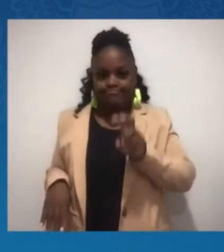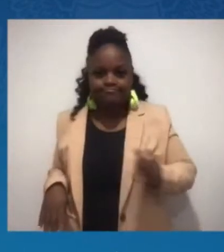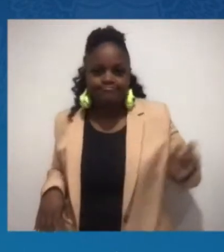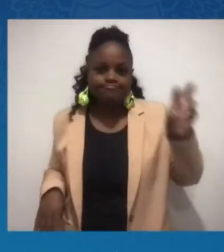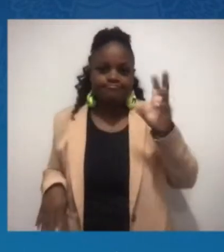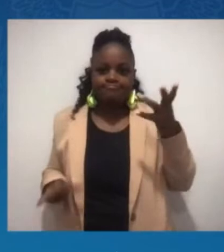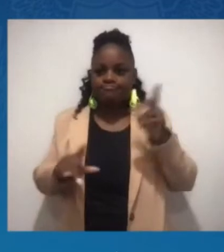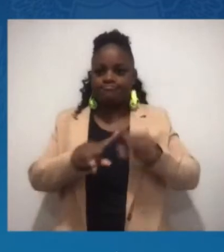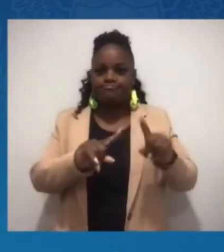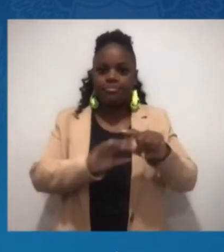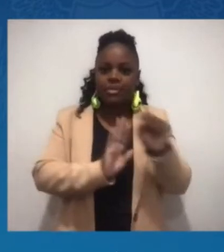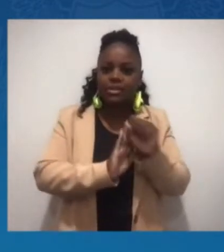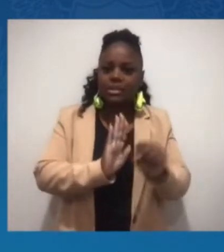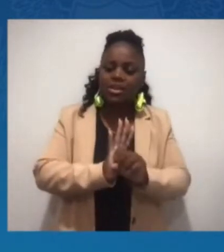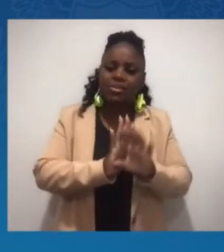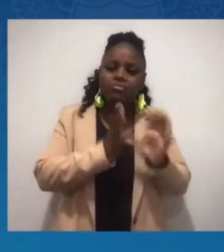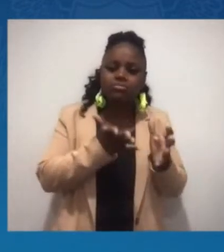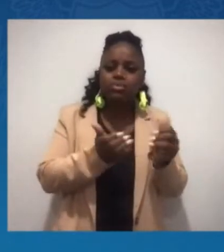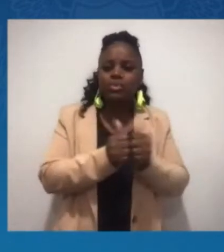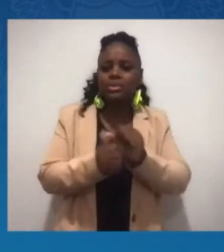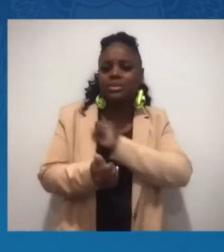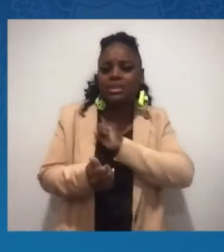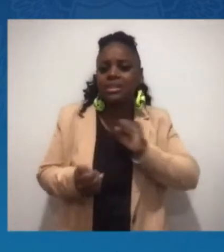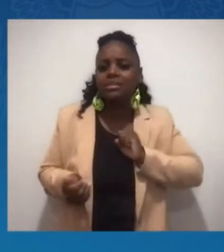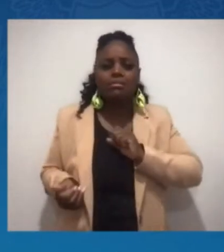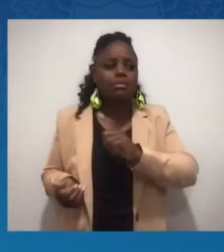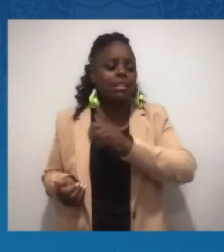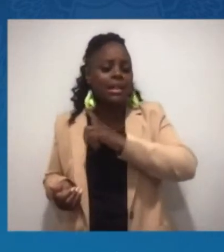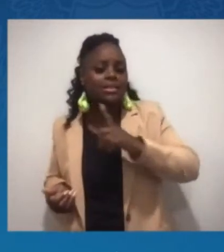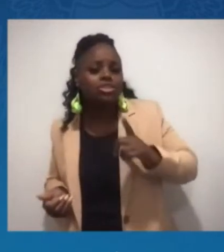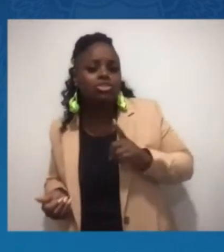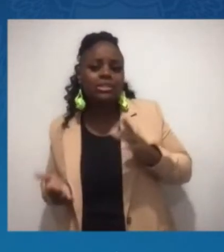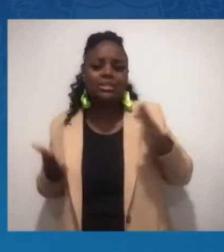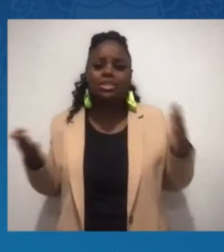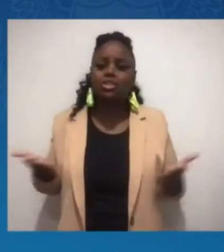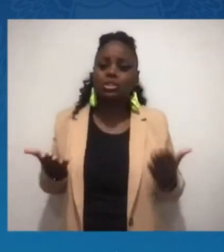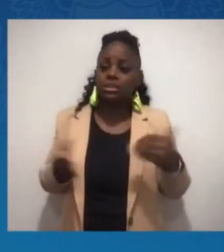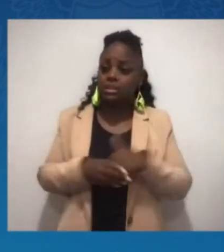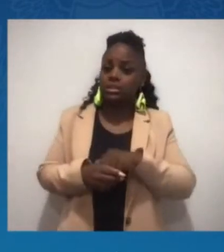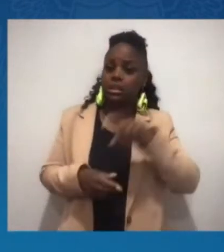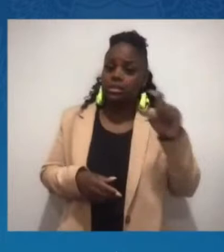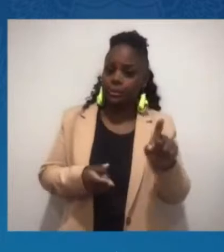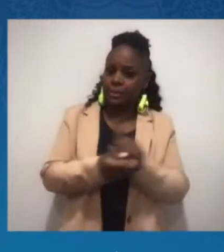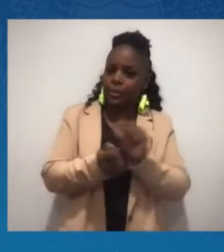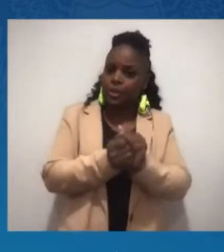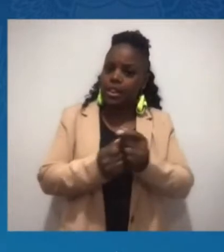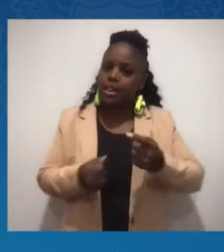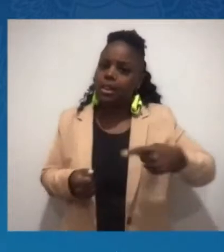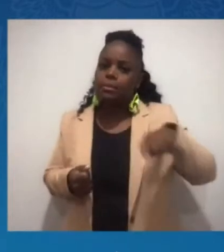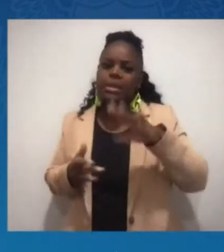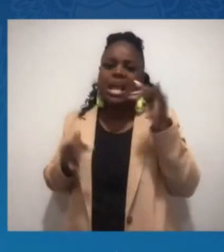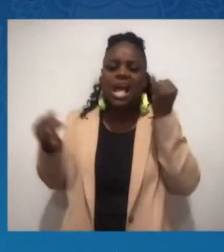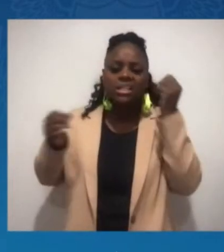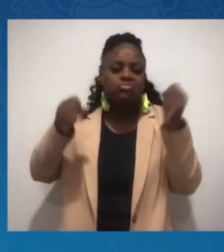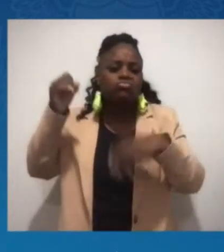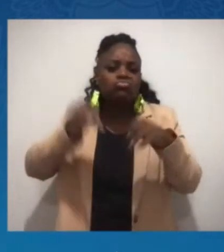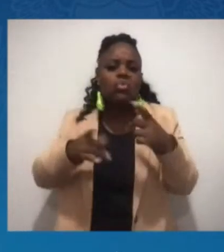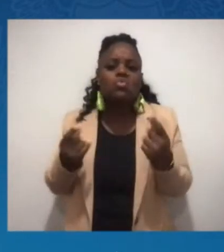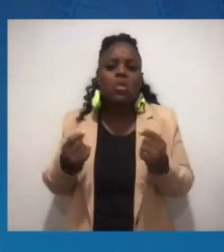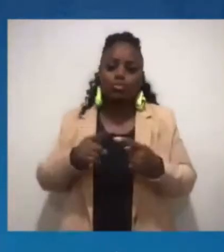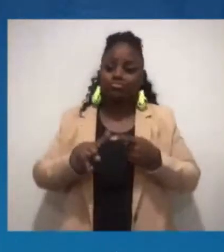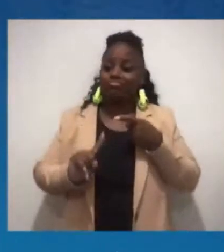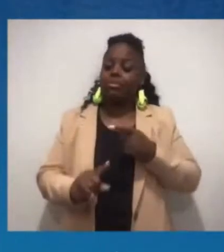and others, including the legislators here in Texas, about what we can do to protect the rights of all